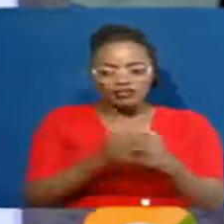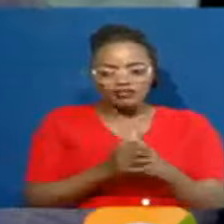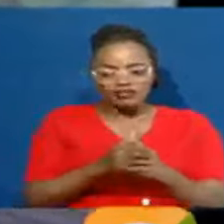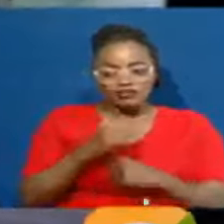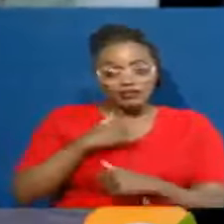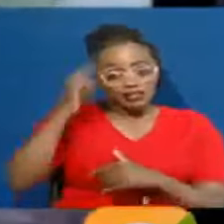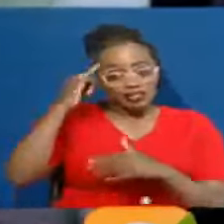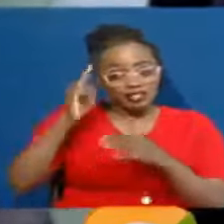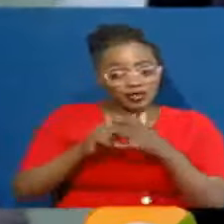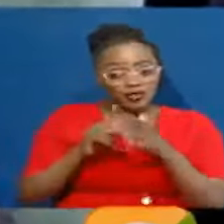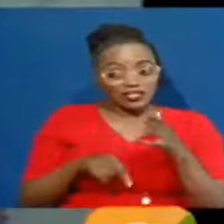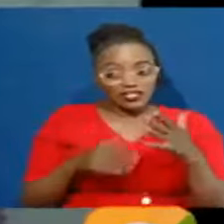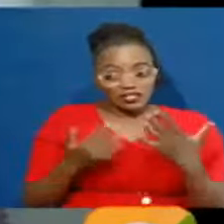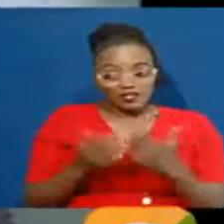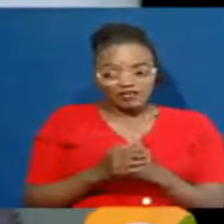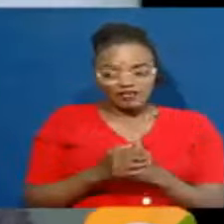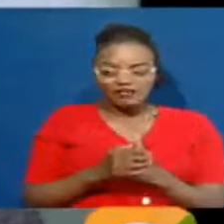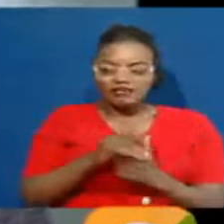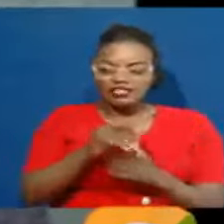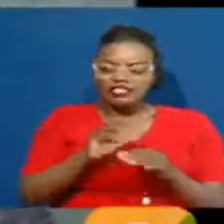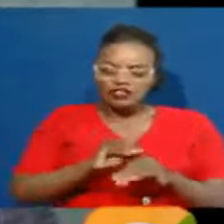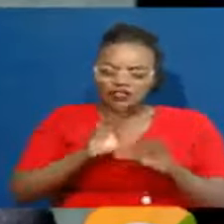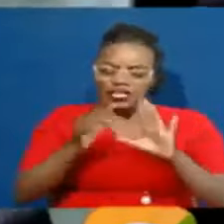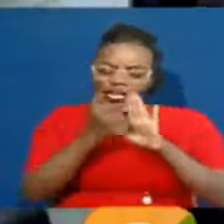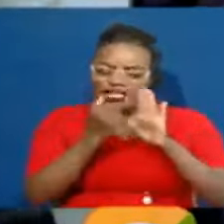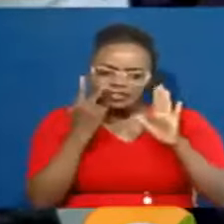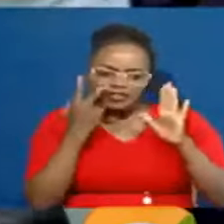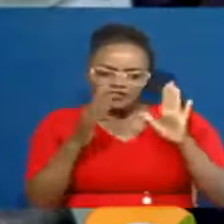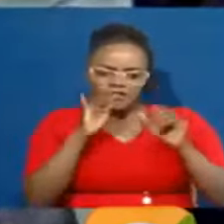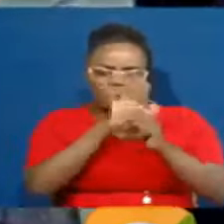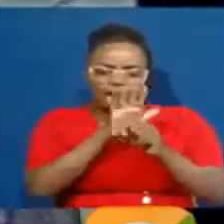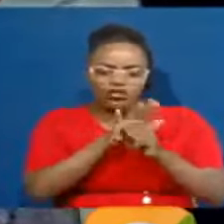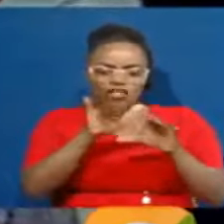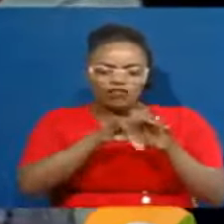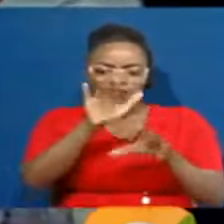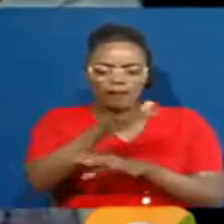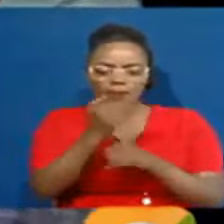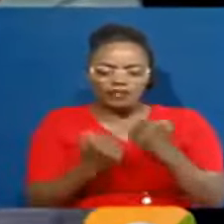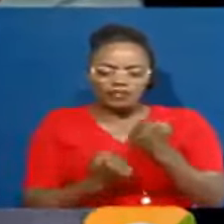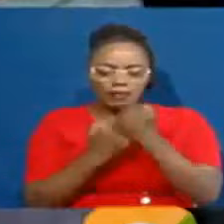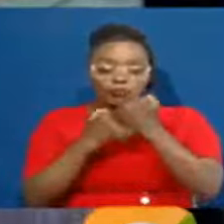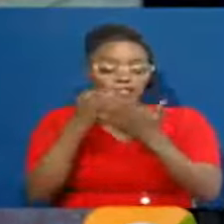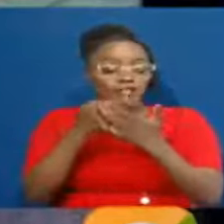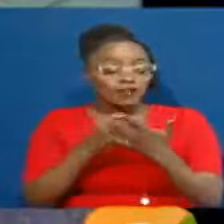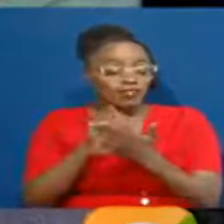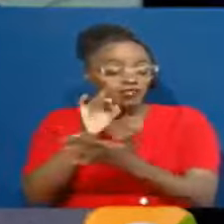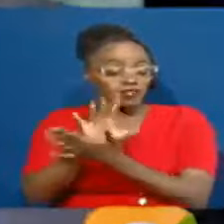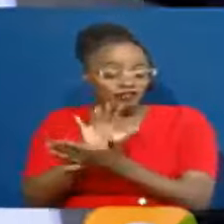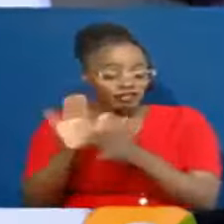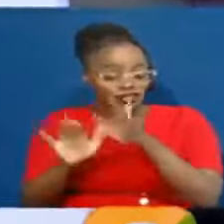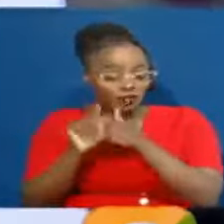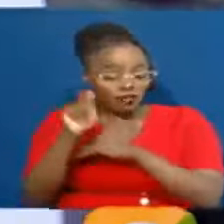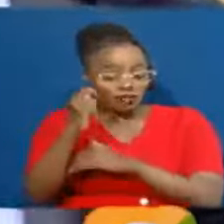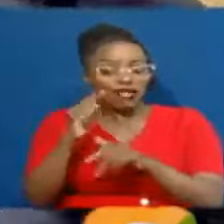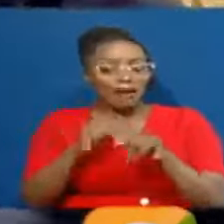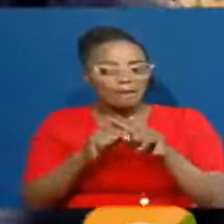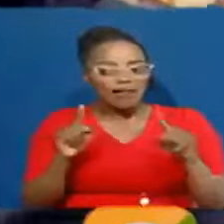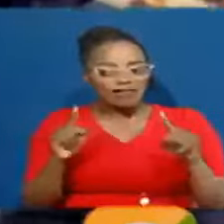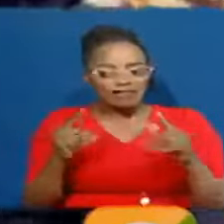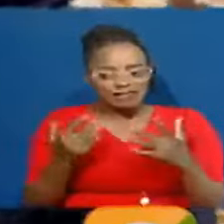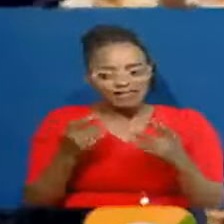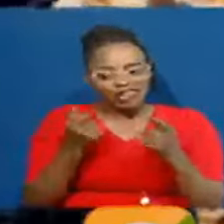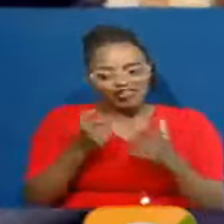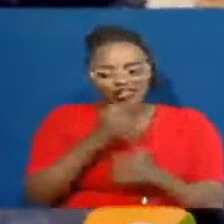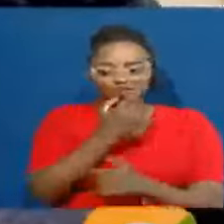think as you have clearly seen, majority of the members have supported the motion, whereas